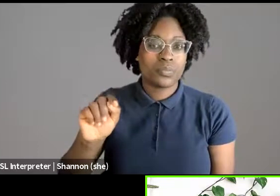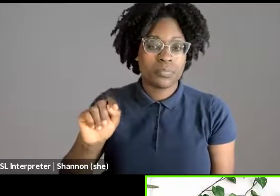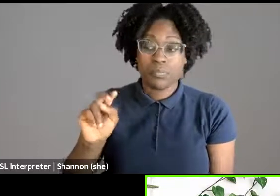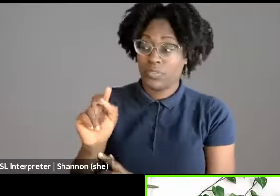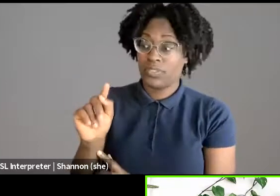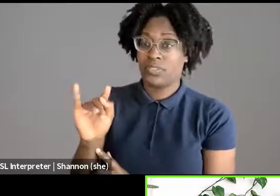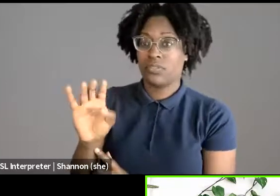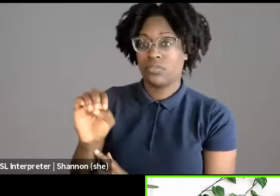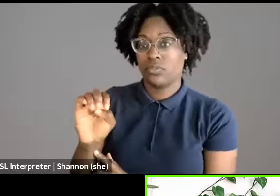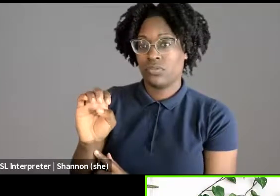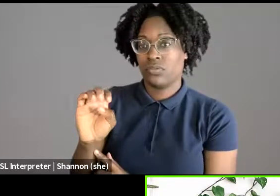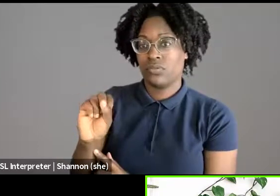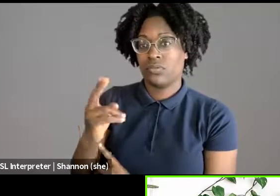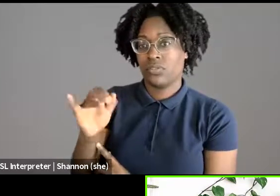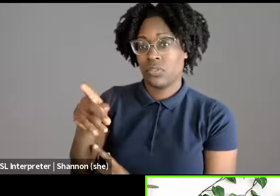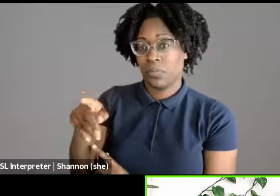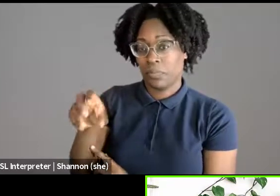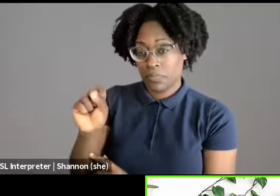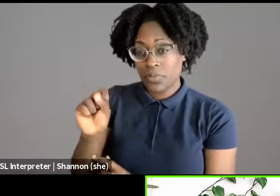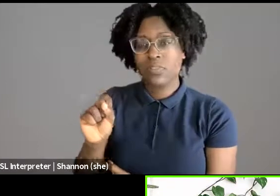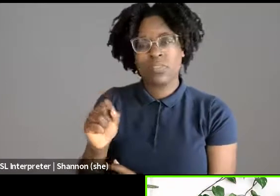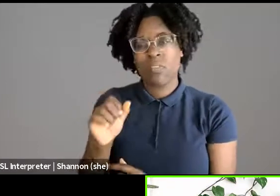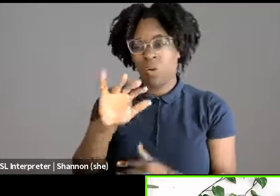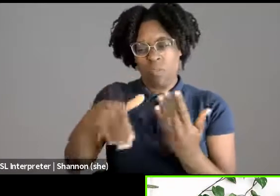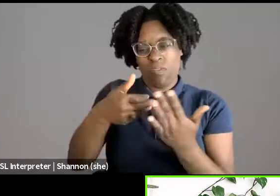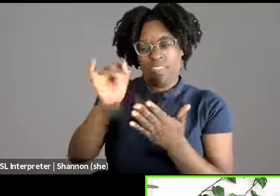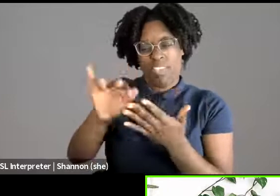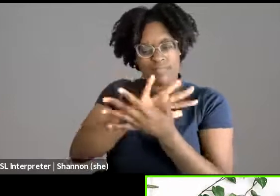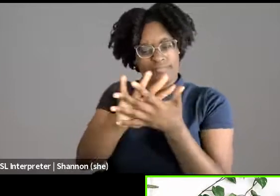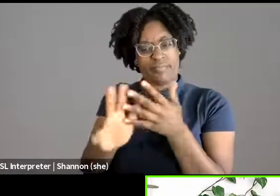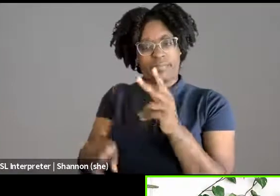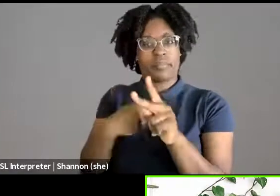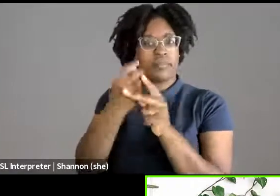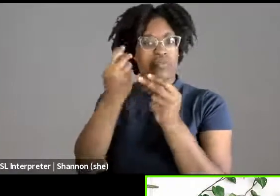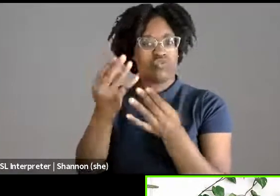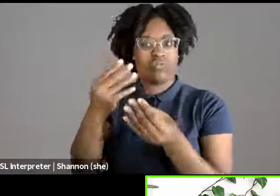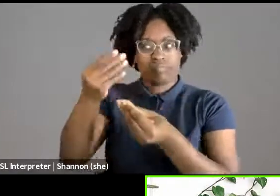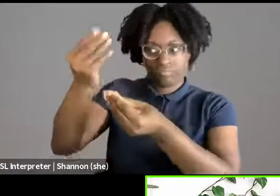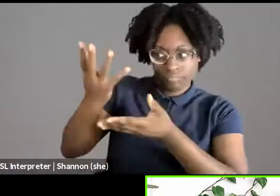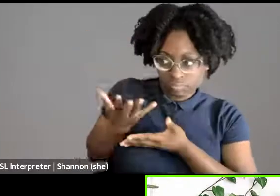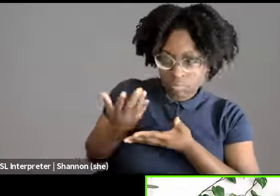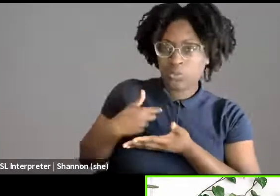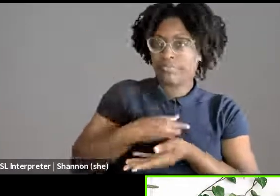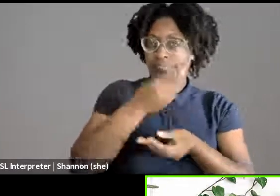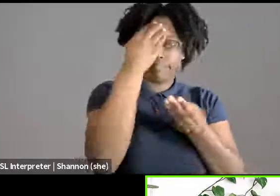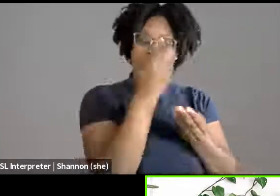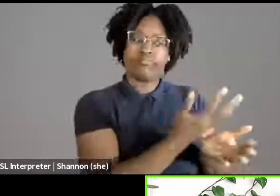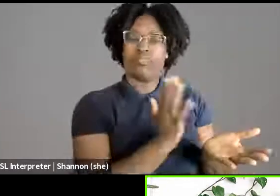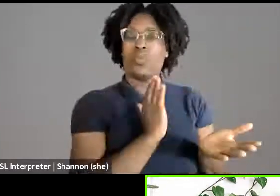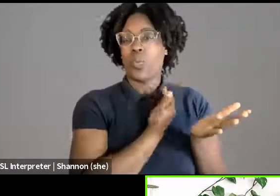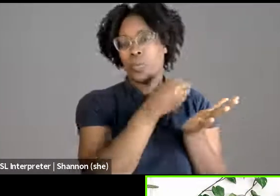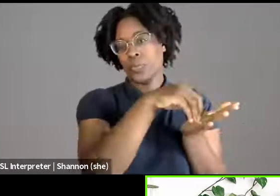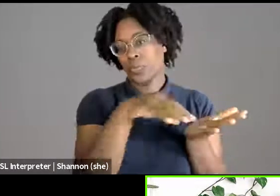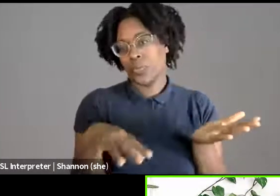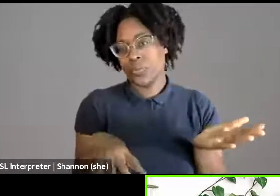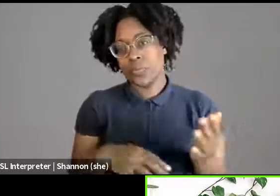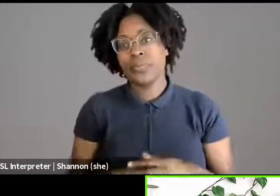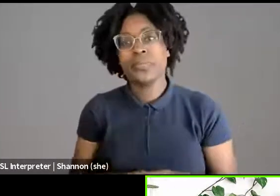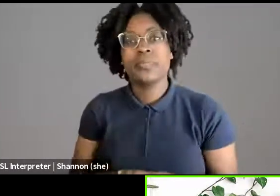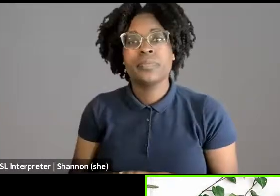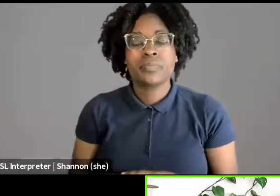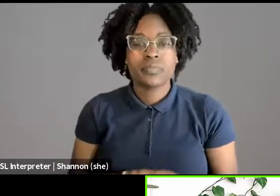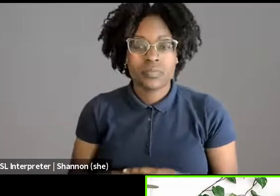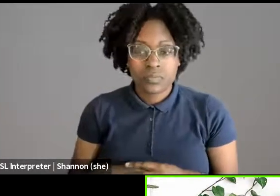students. And then another way that you can support is we